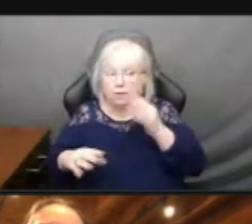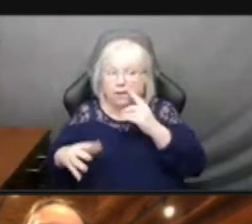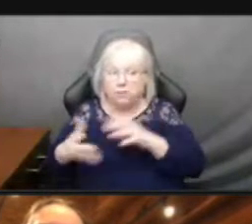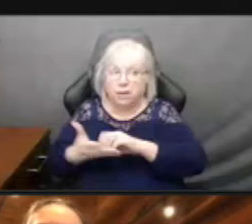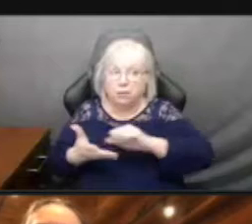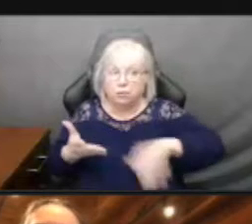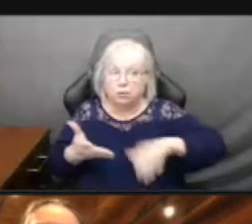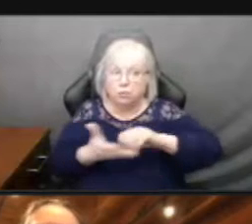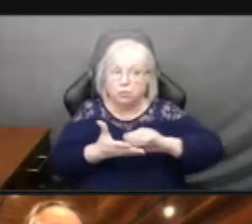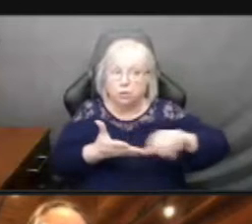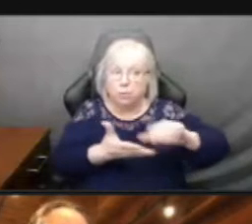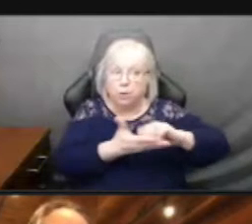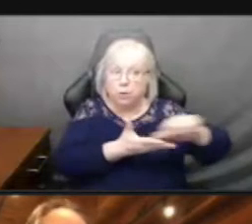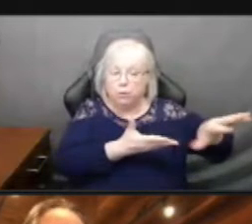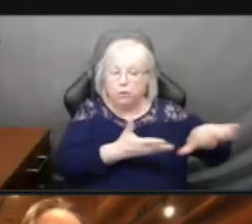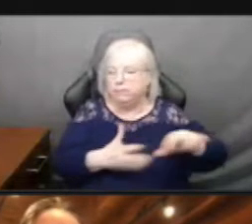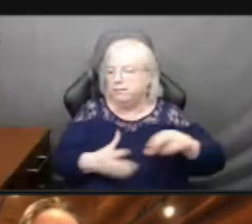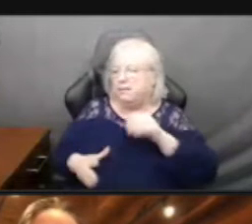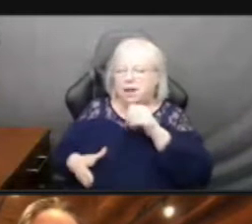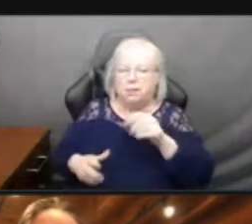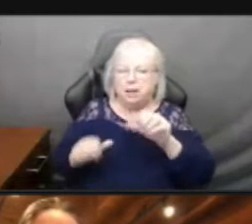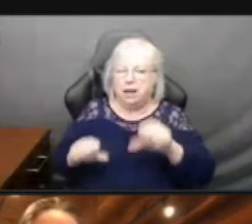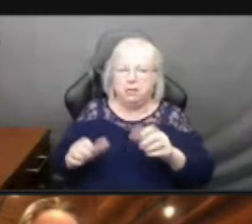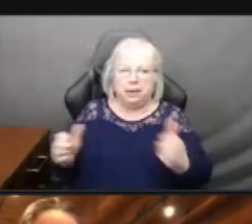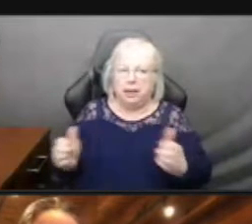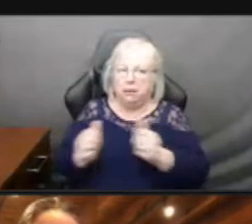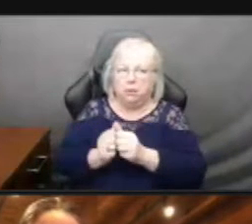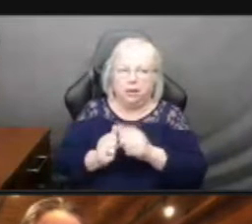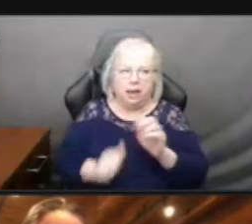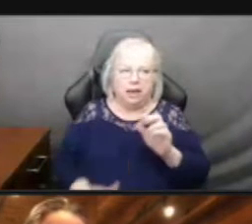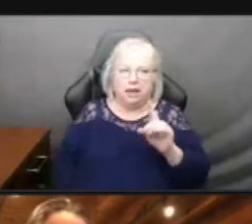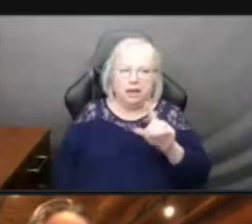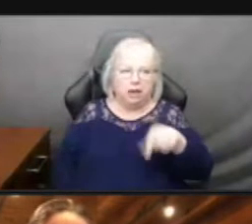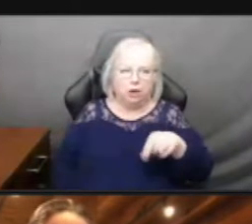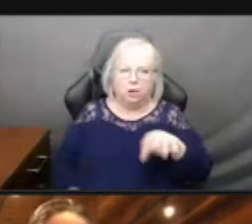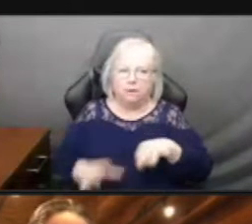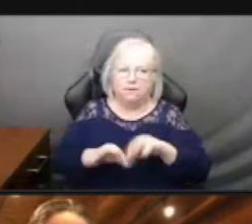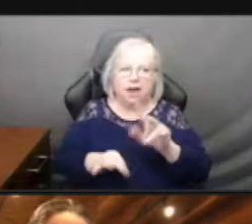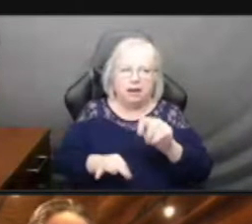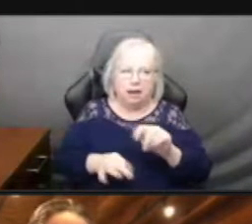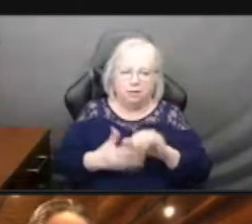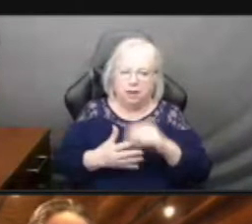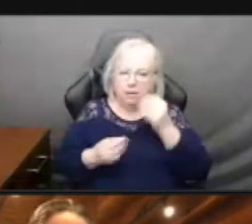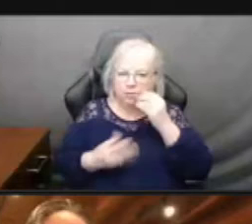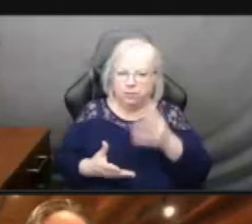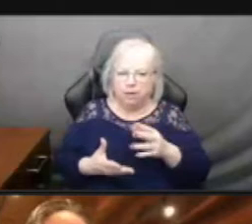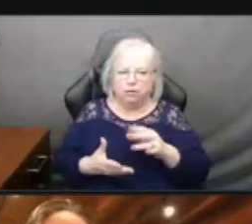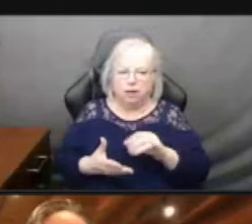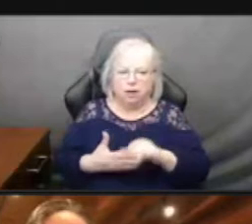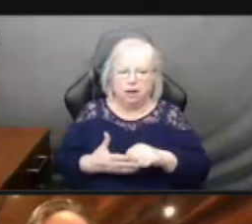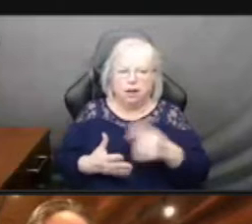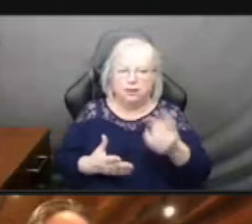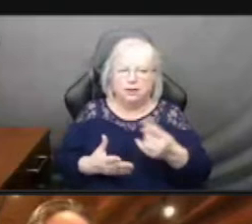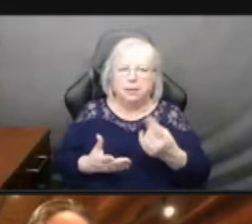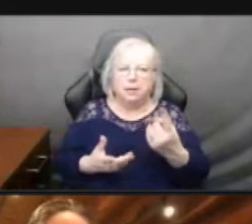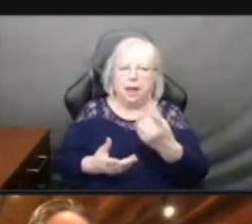I have not been able to get with ADEQ and find that information. That was something that was asked of me